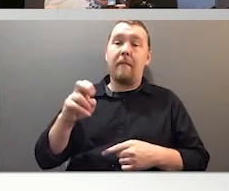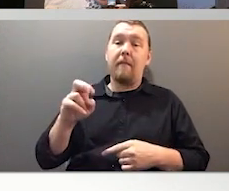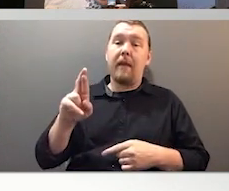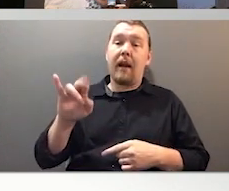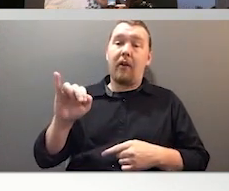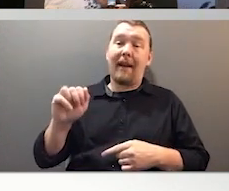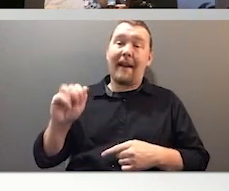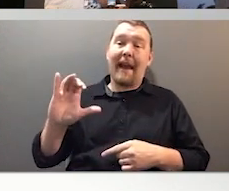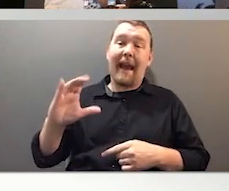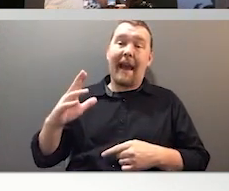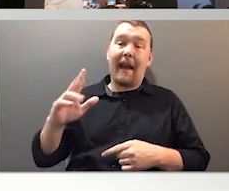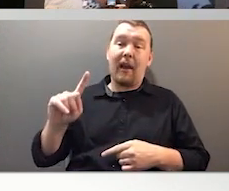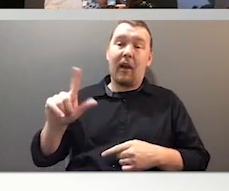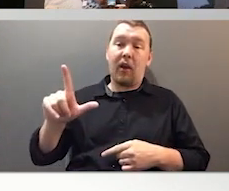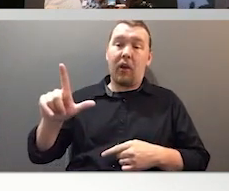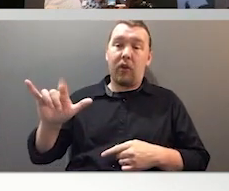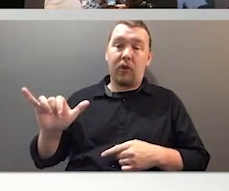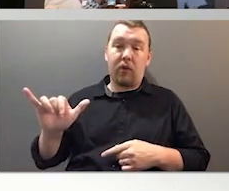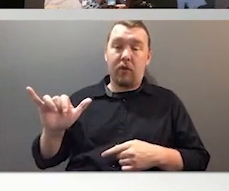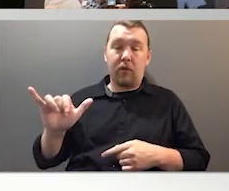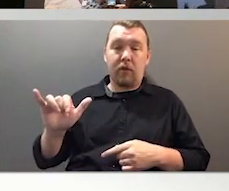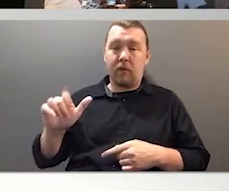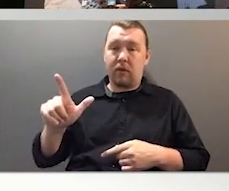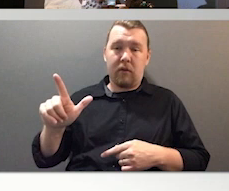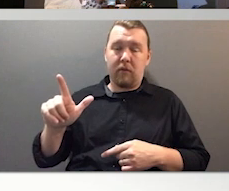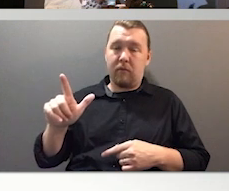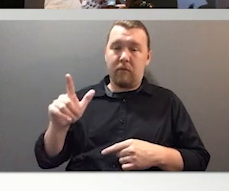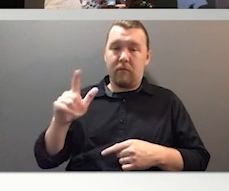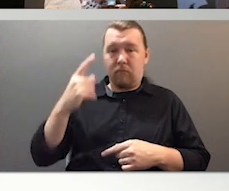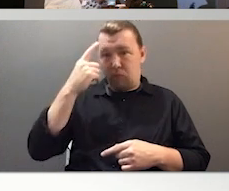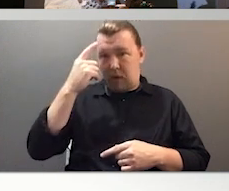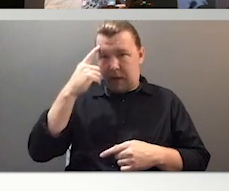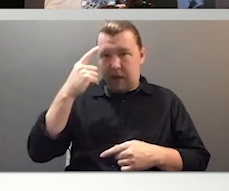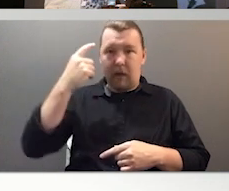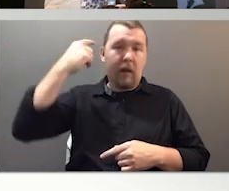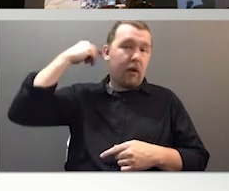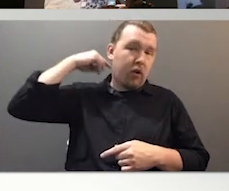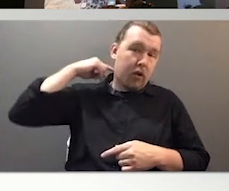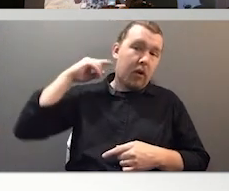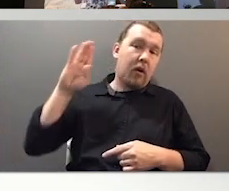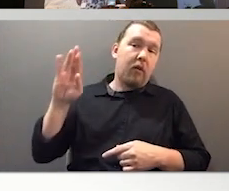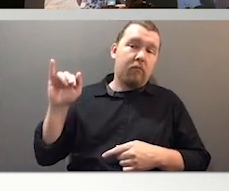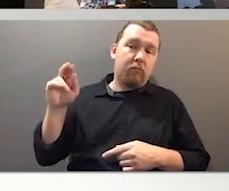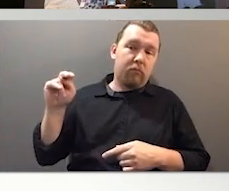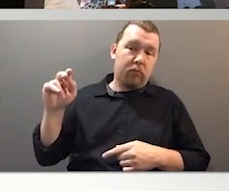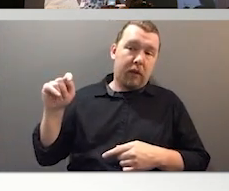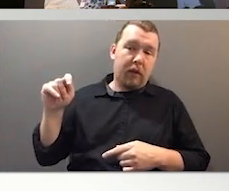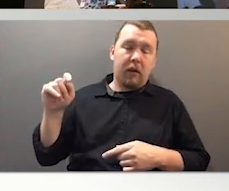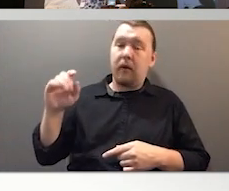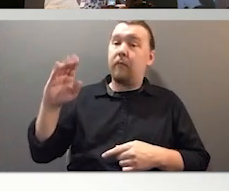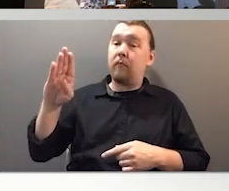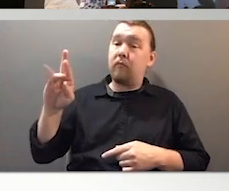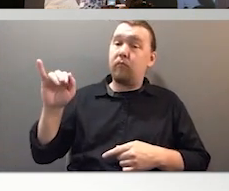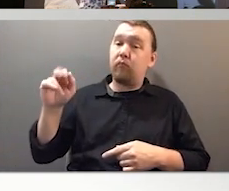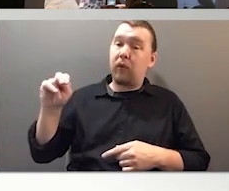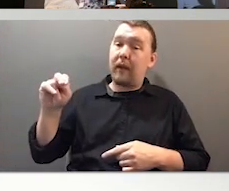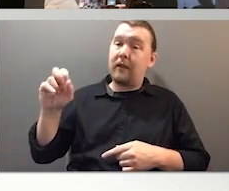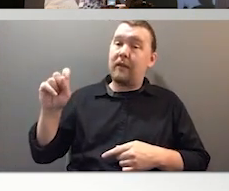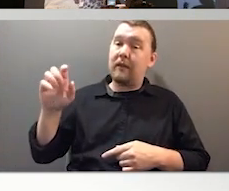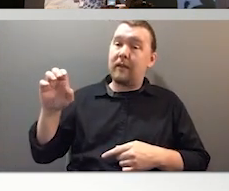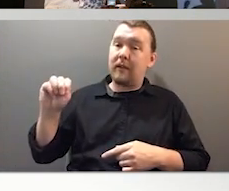and scientific, but it goes to the brainstem and it causes, because pupils dilate, it causes the pupils to